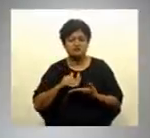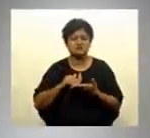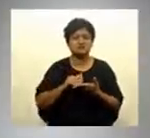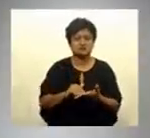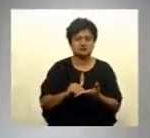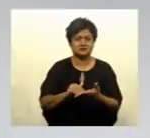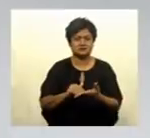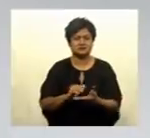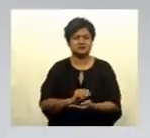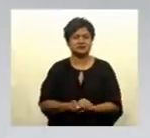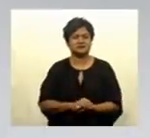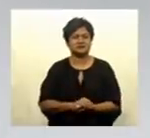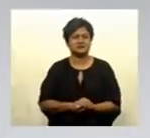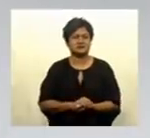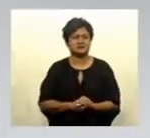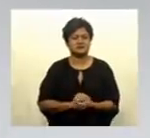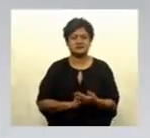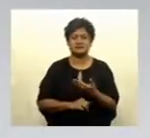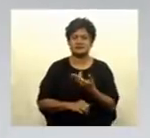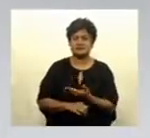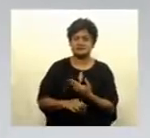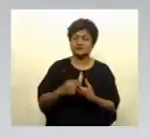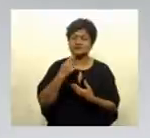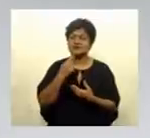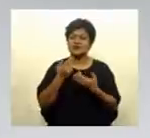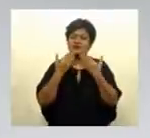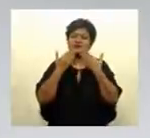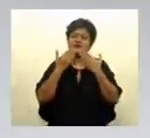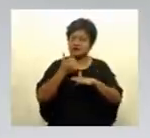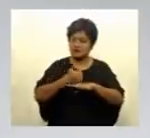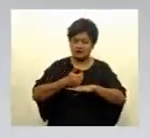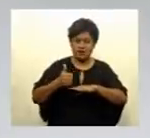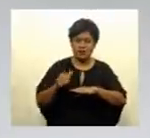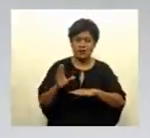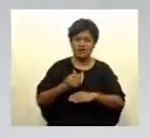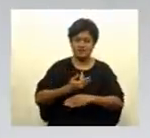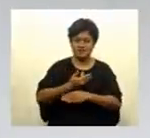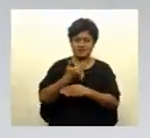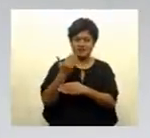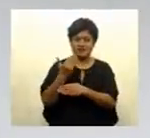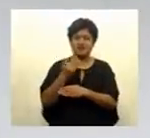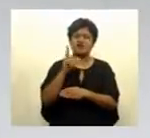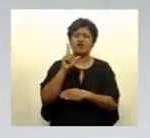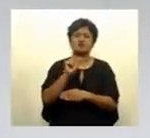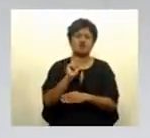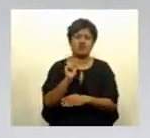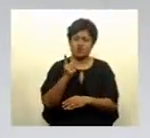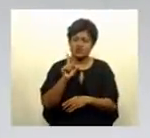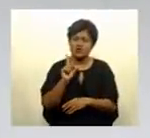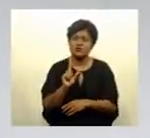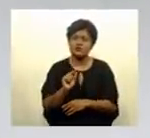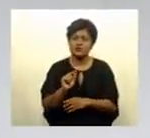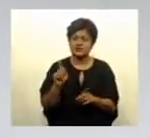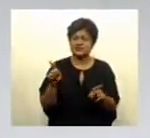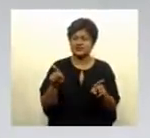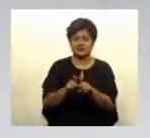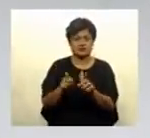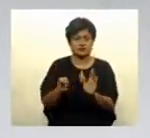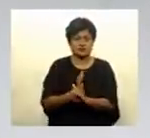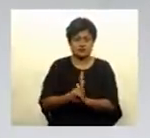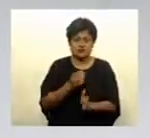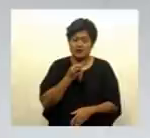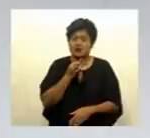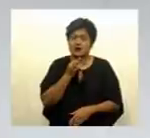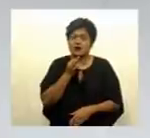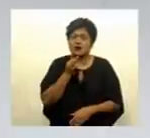proactively. I would like to thank the government of the day for doing all they are able to do. But at the same time, I request that